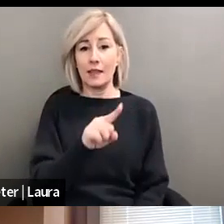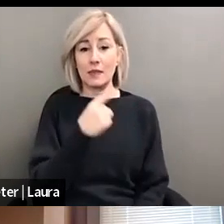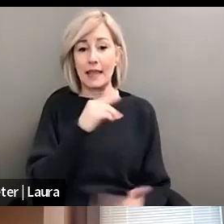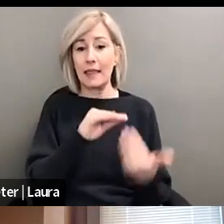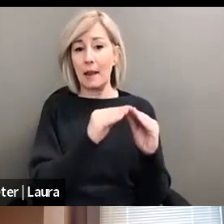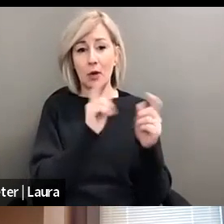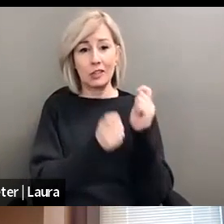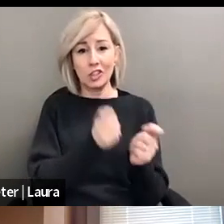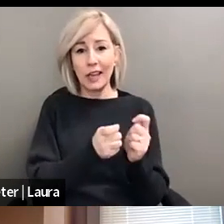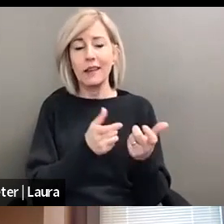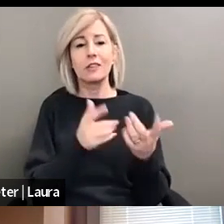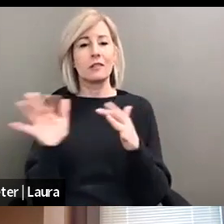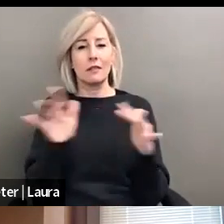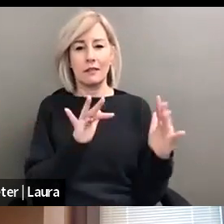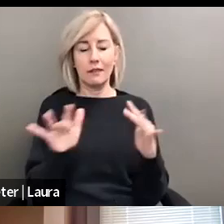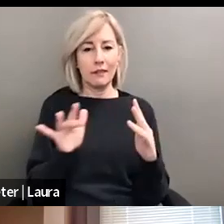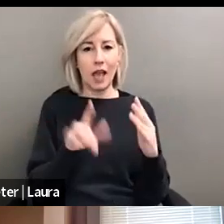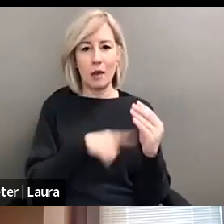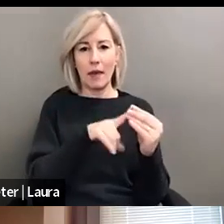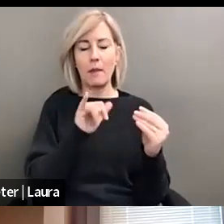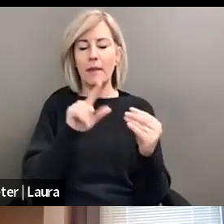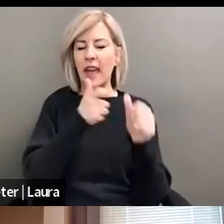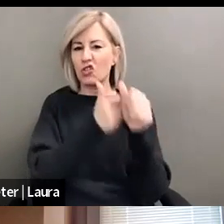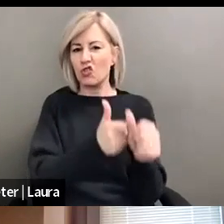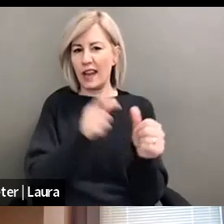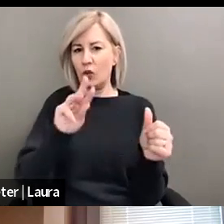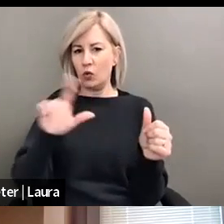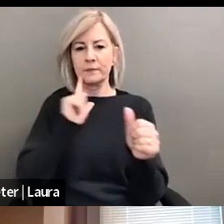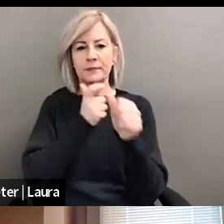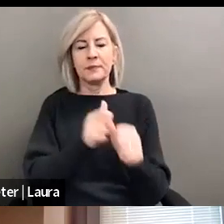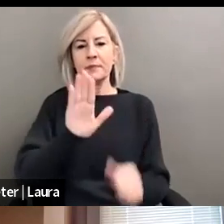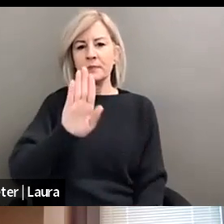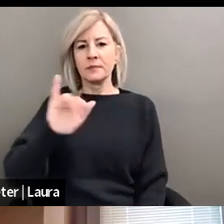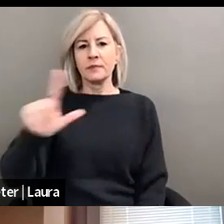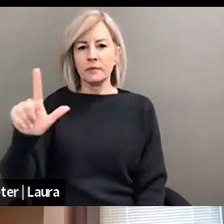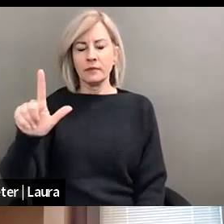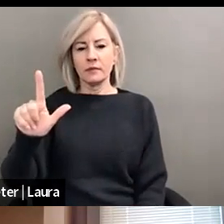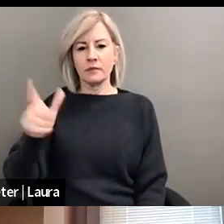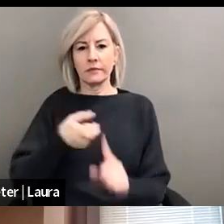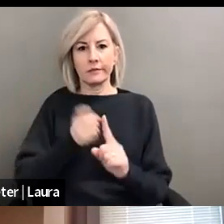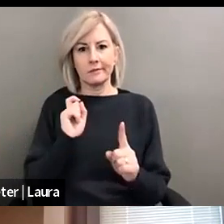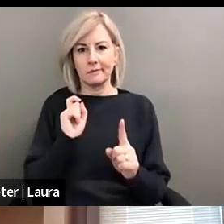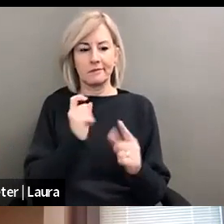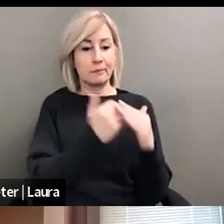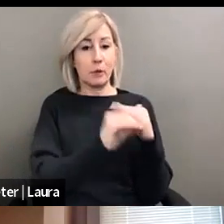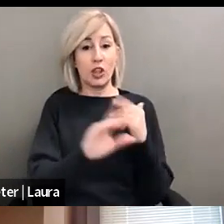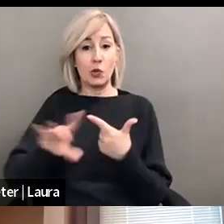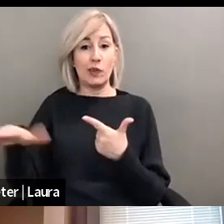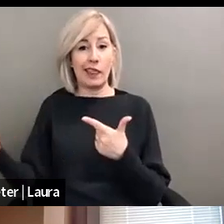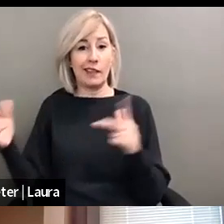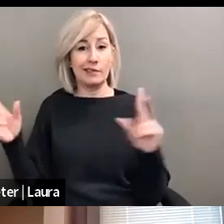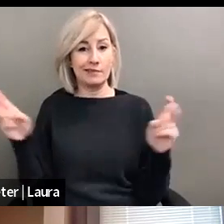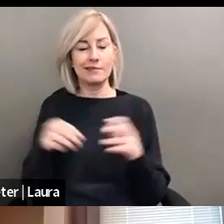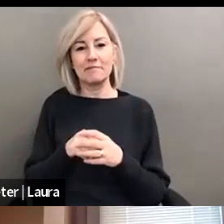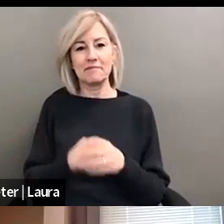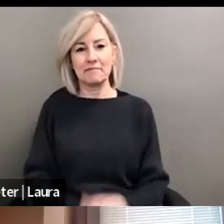can change, all things can change about it. That tracking tool will track your bill from basically birth to death if